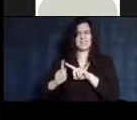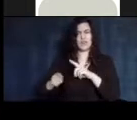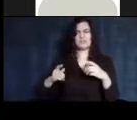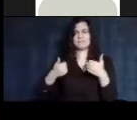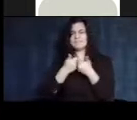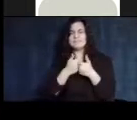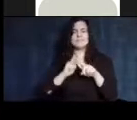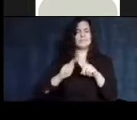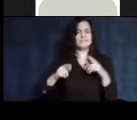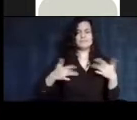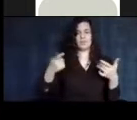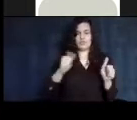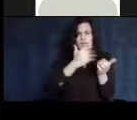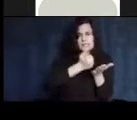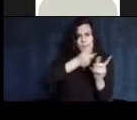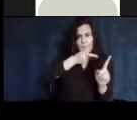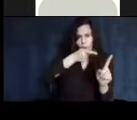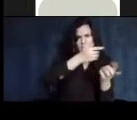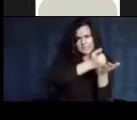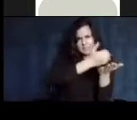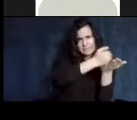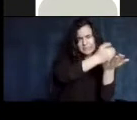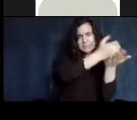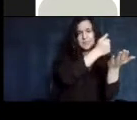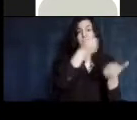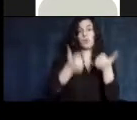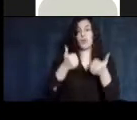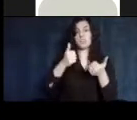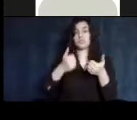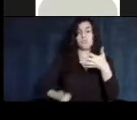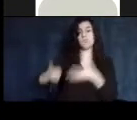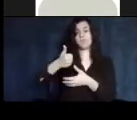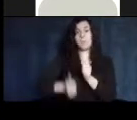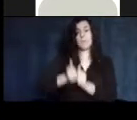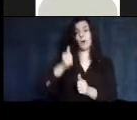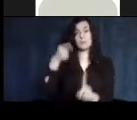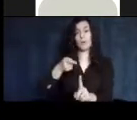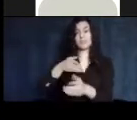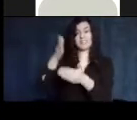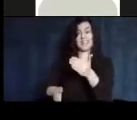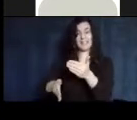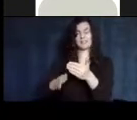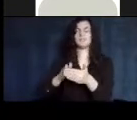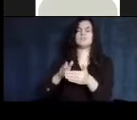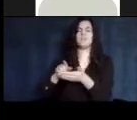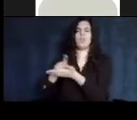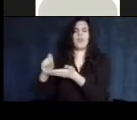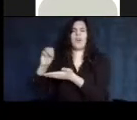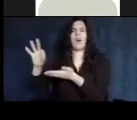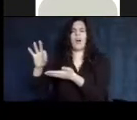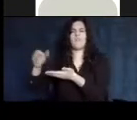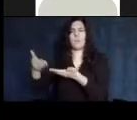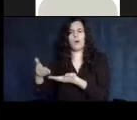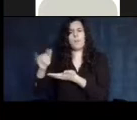earn points. And then whichever team wins gets a prize at the end of our week of welcome.